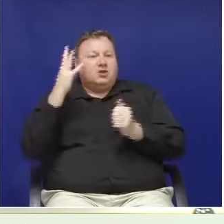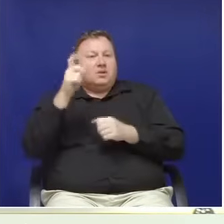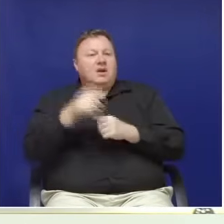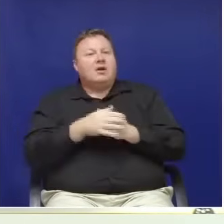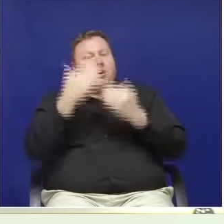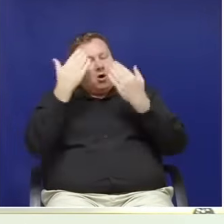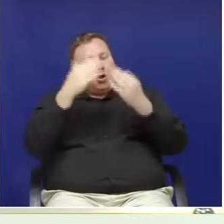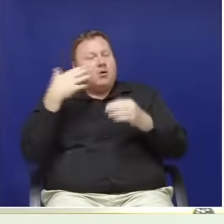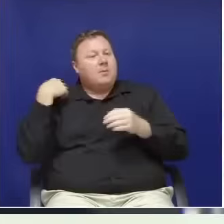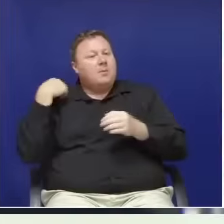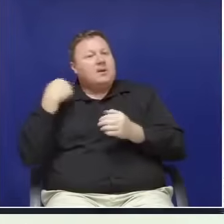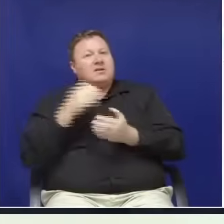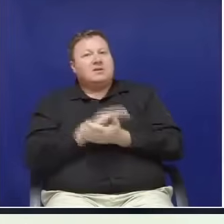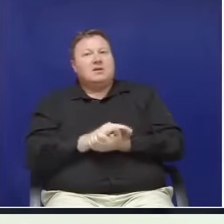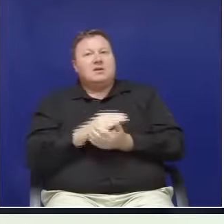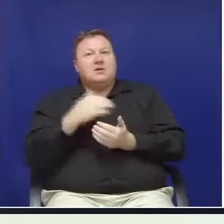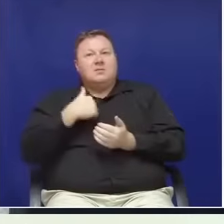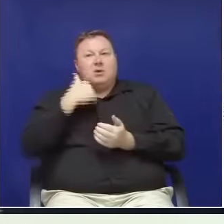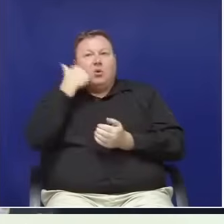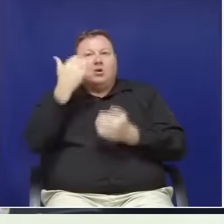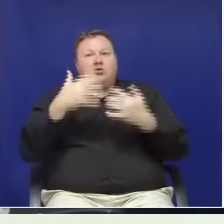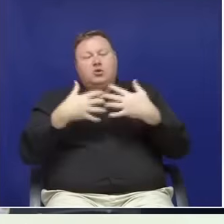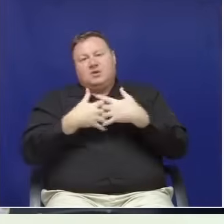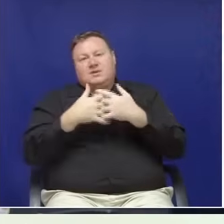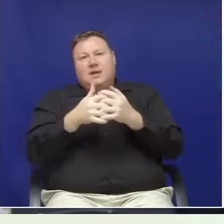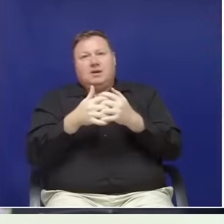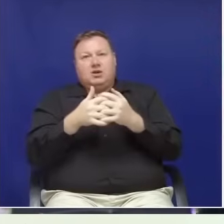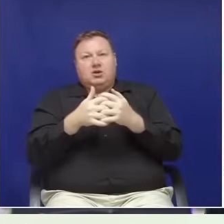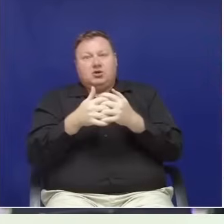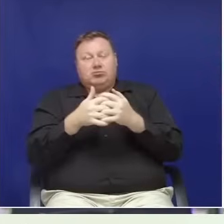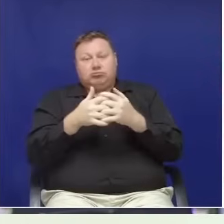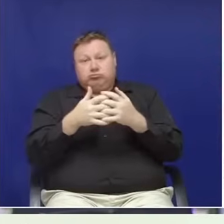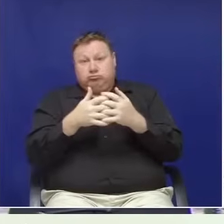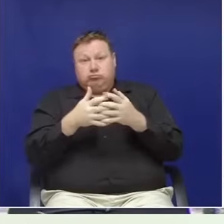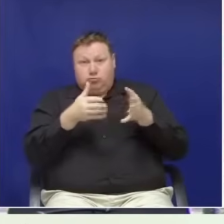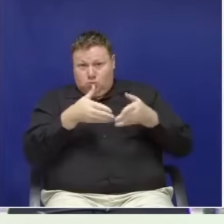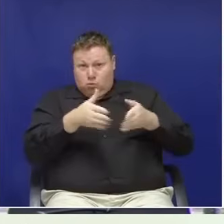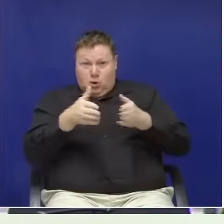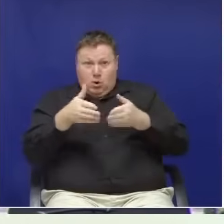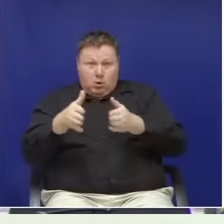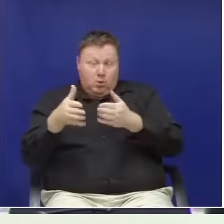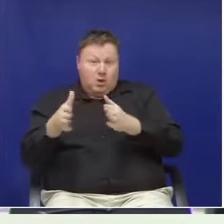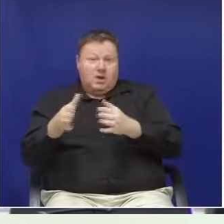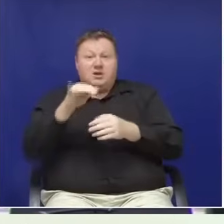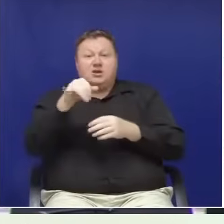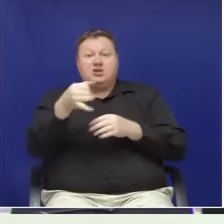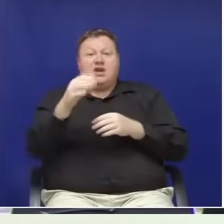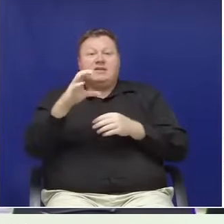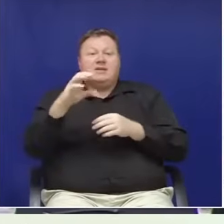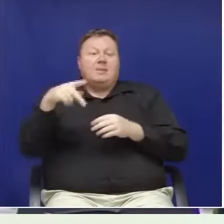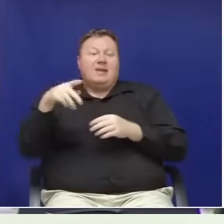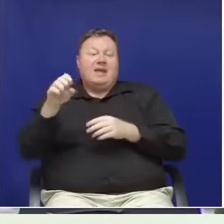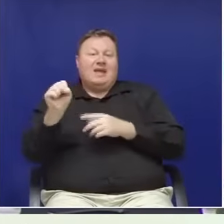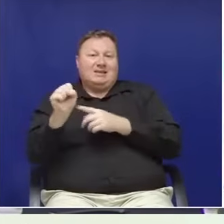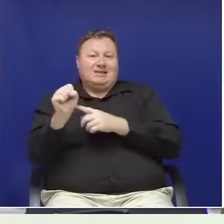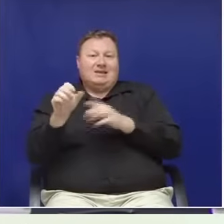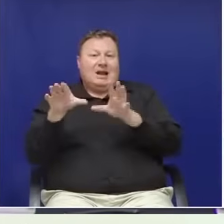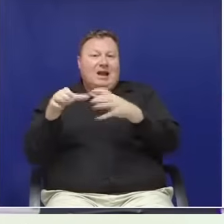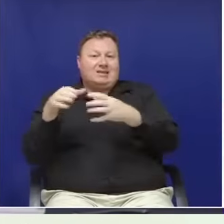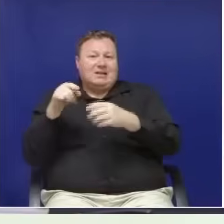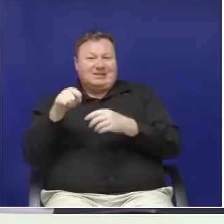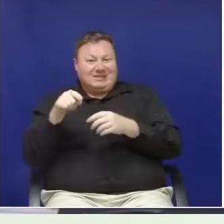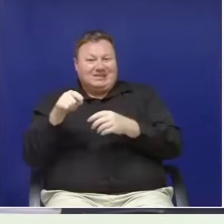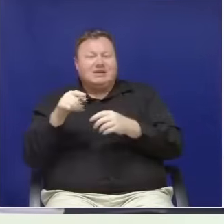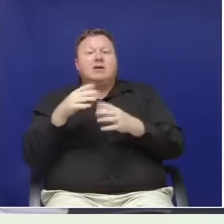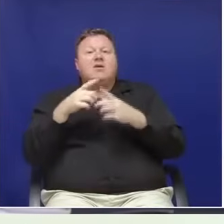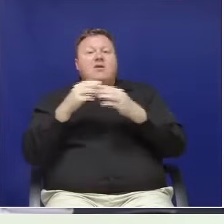Minister, I'm just trying to establish whether are there measures within the JCPS cluster to address